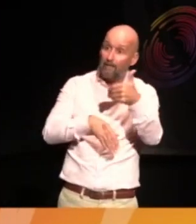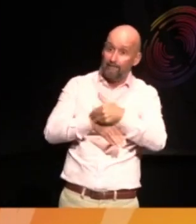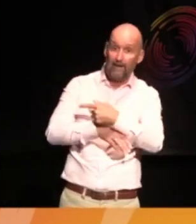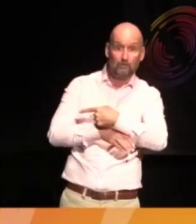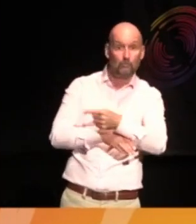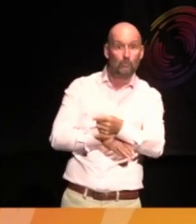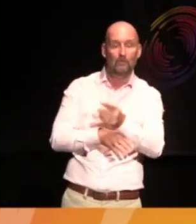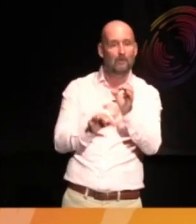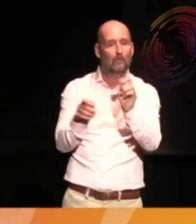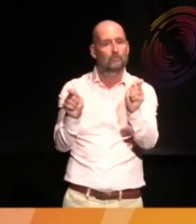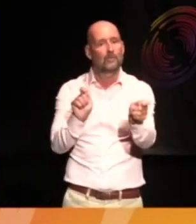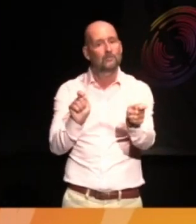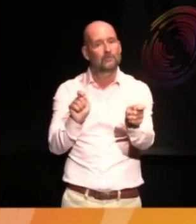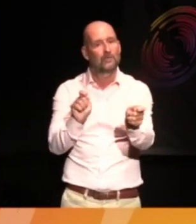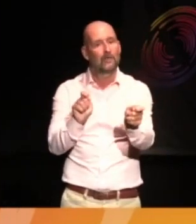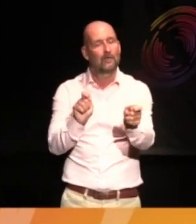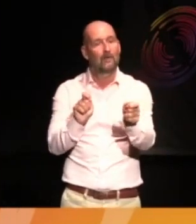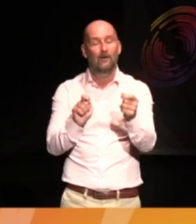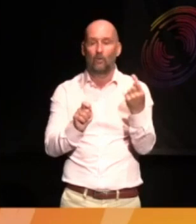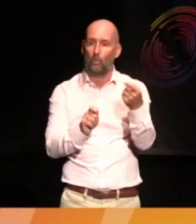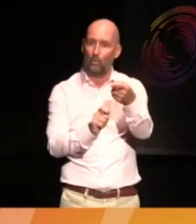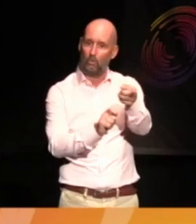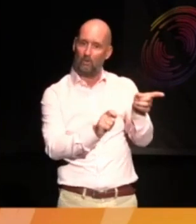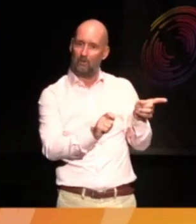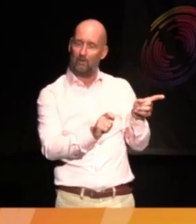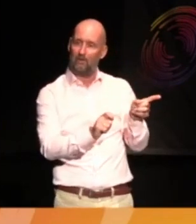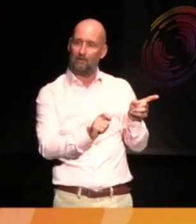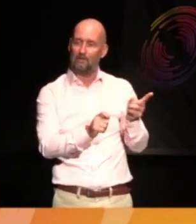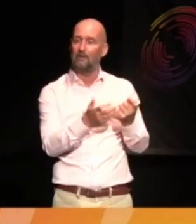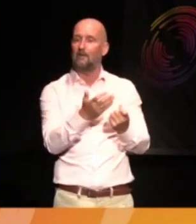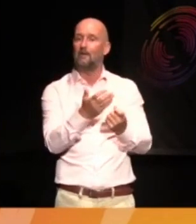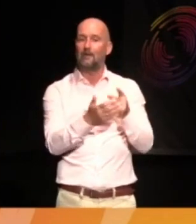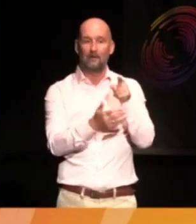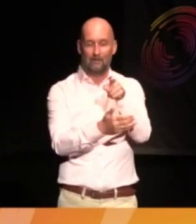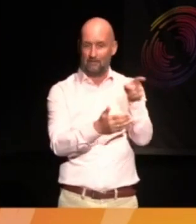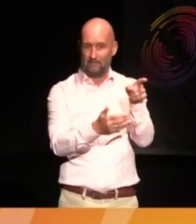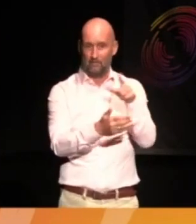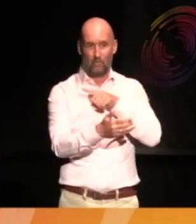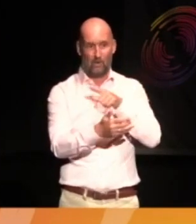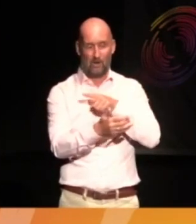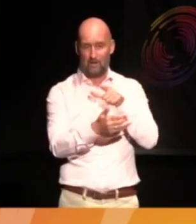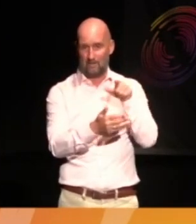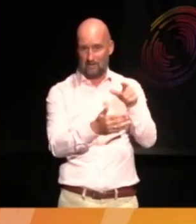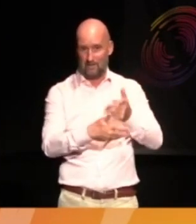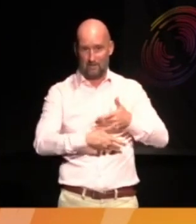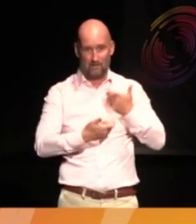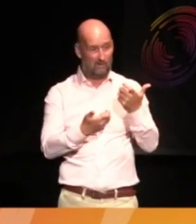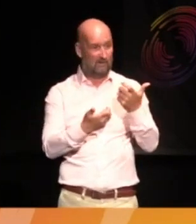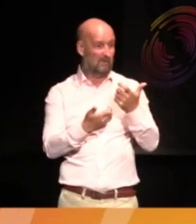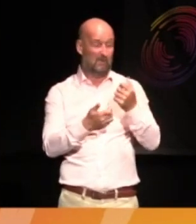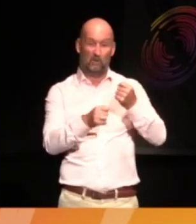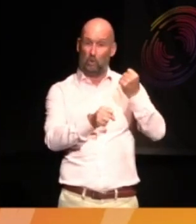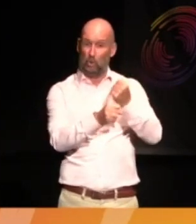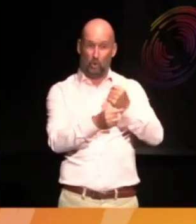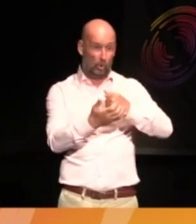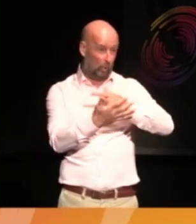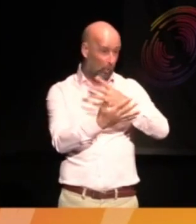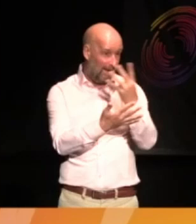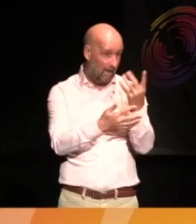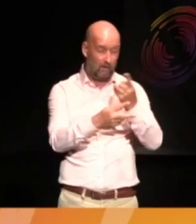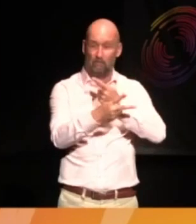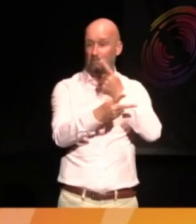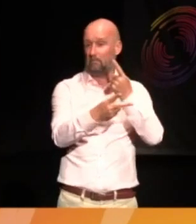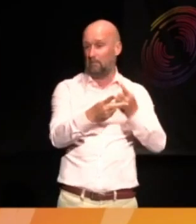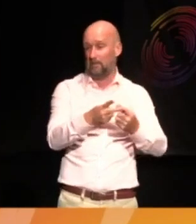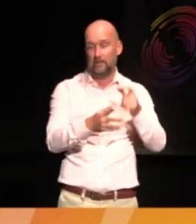going to change. But if you talk to those that are oftentimes at the closest point of violence, be they queer, be they disabled, be they